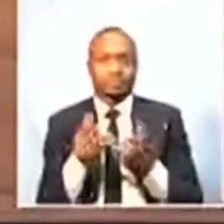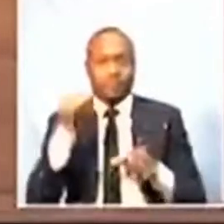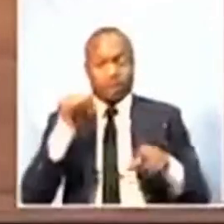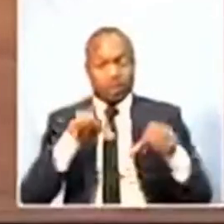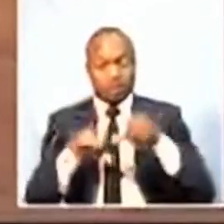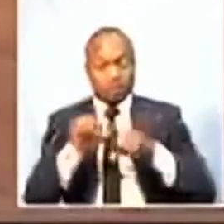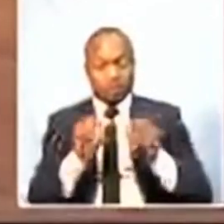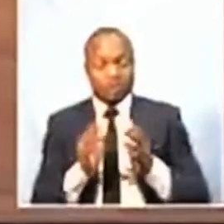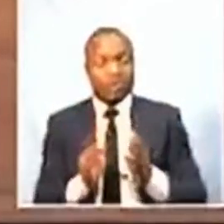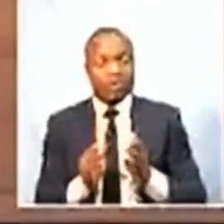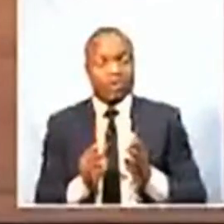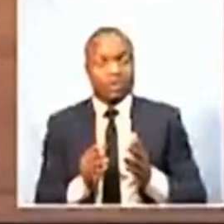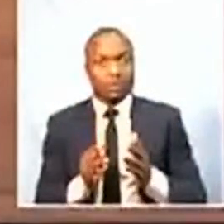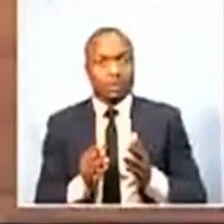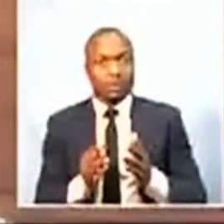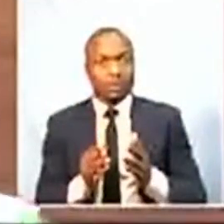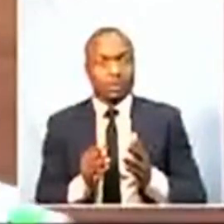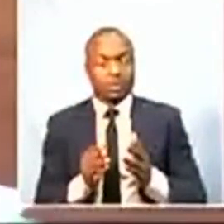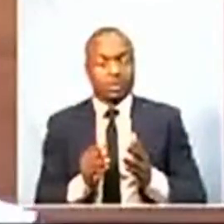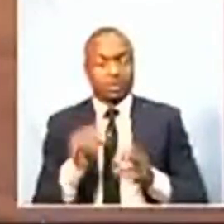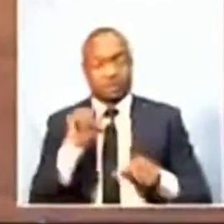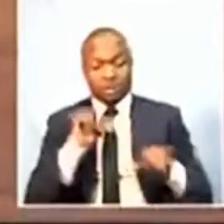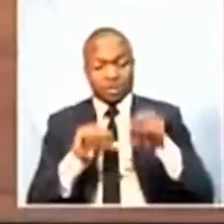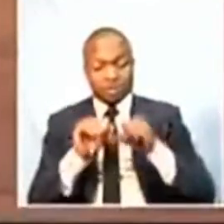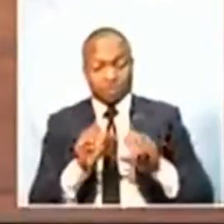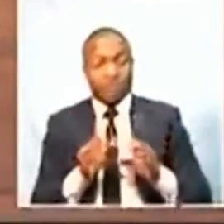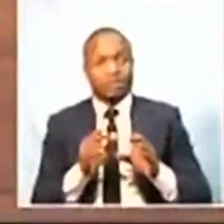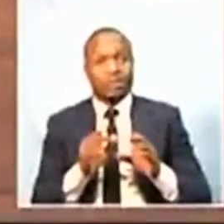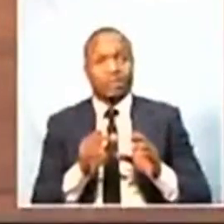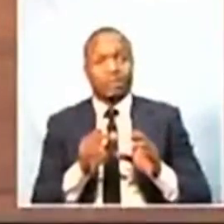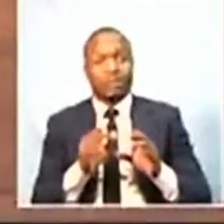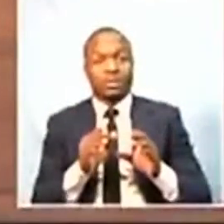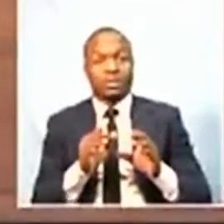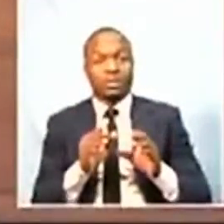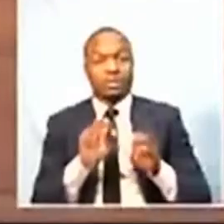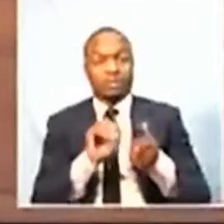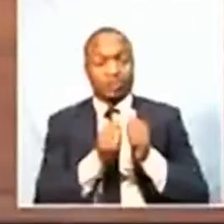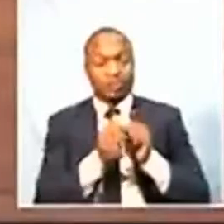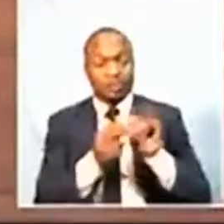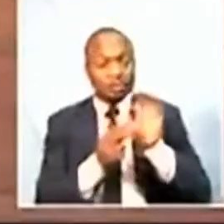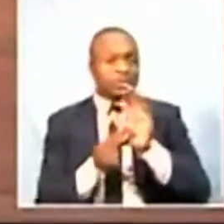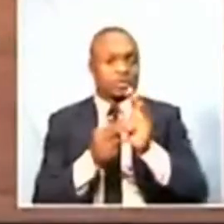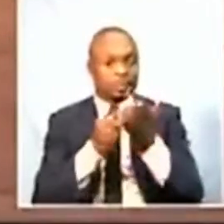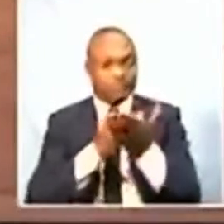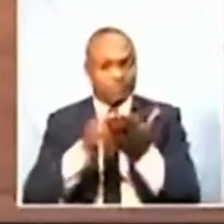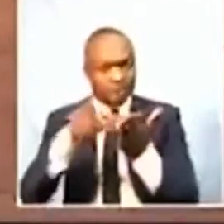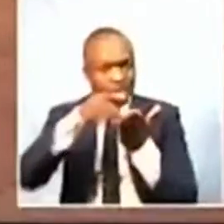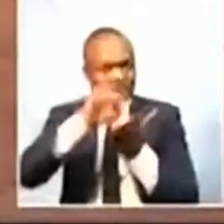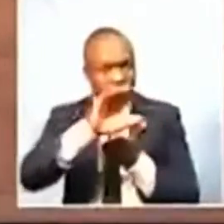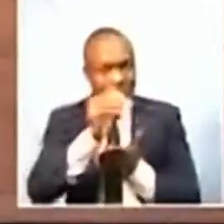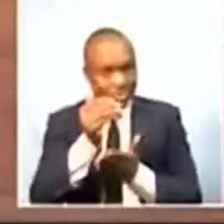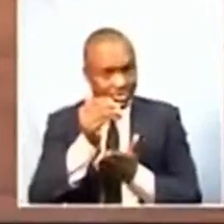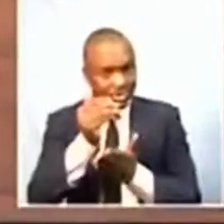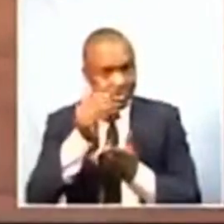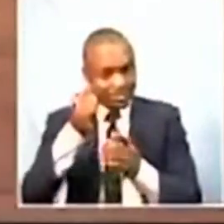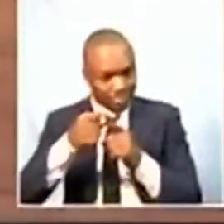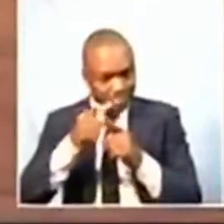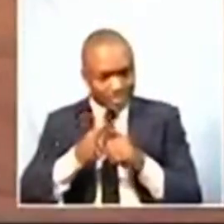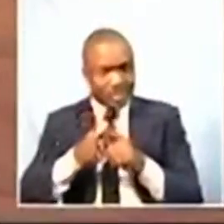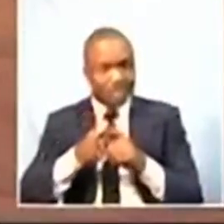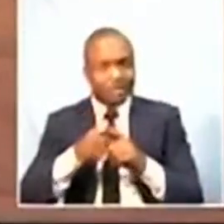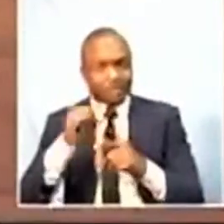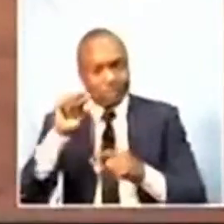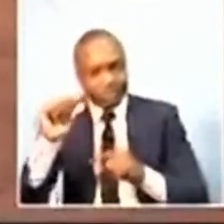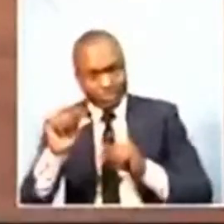General's report or the query from the Auditor General is failing to pay the installments. So after they came through, then